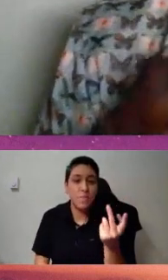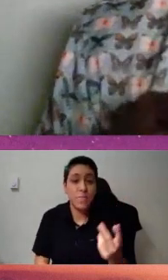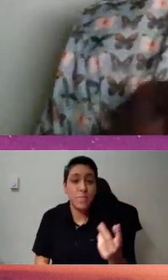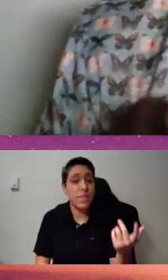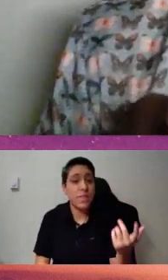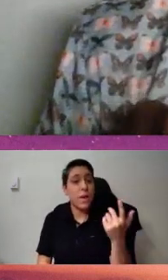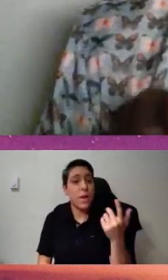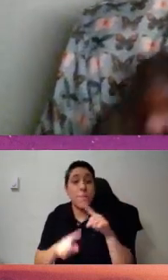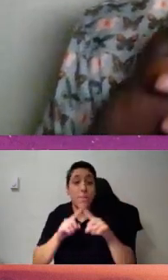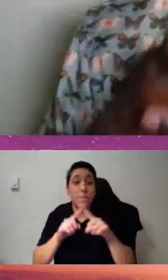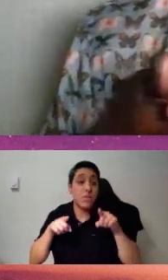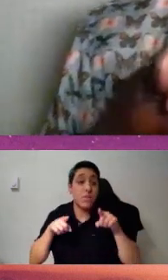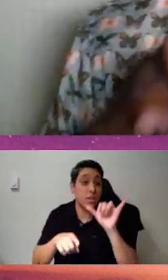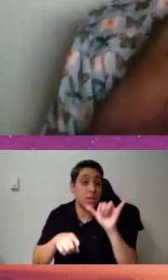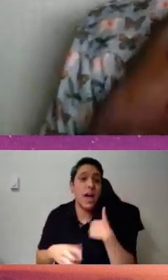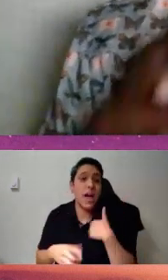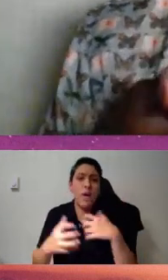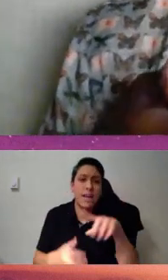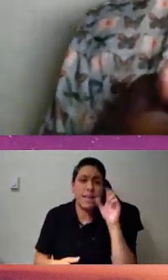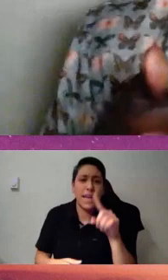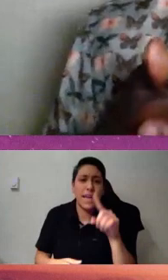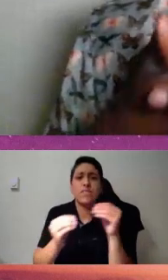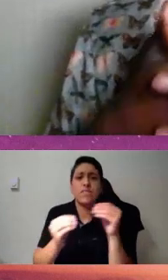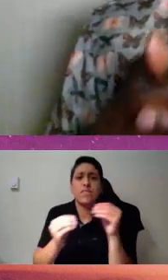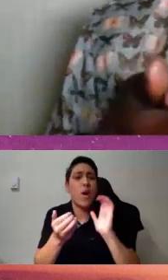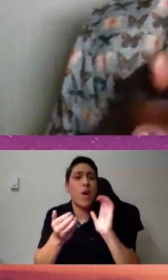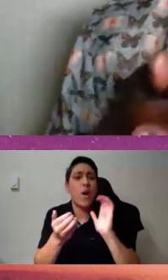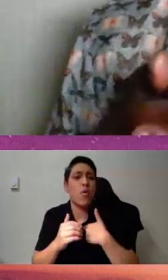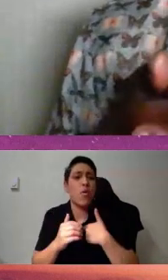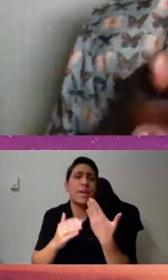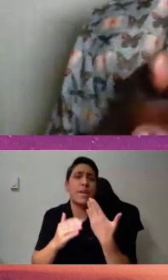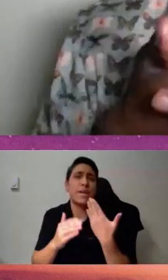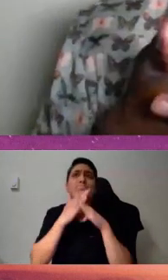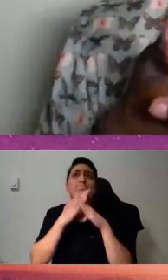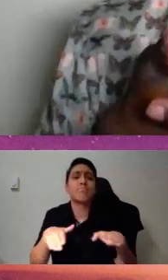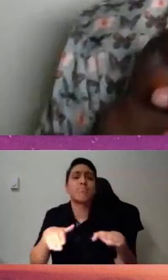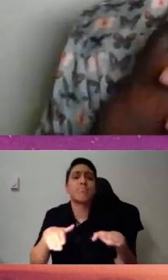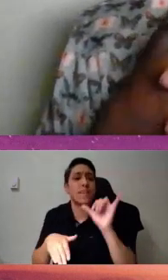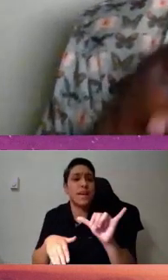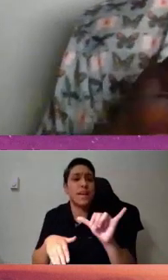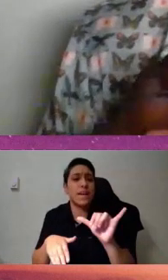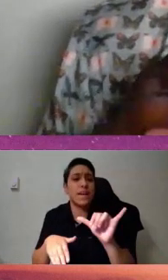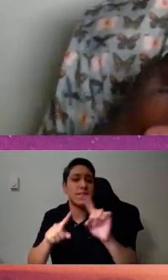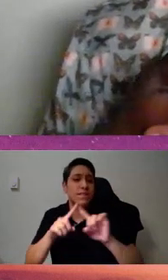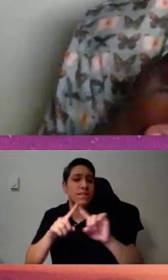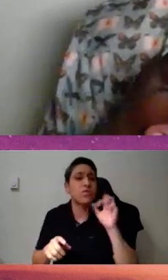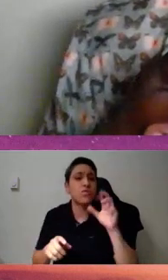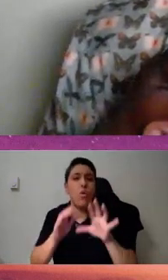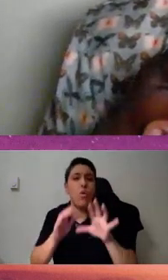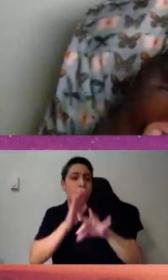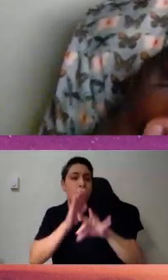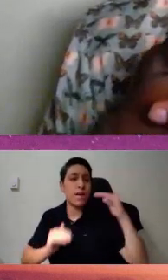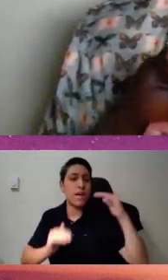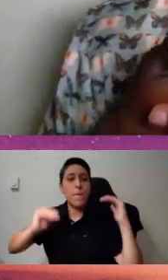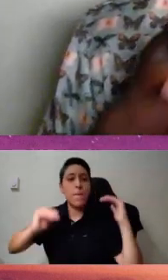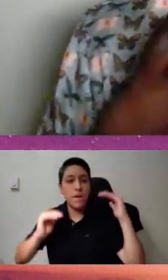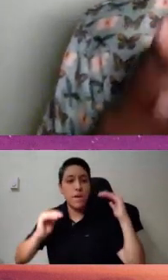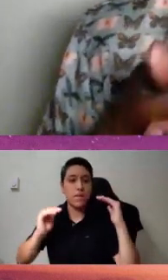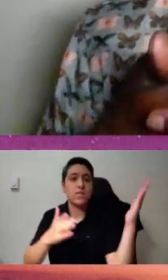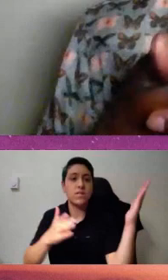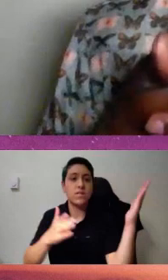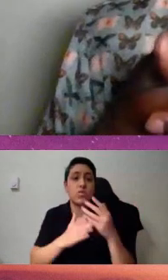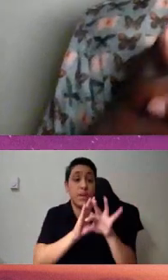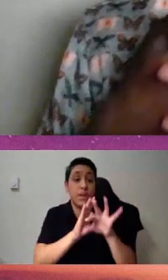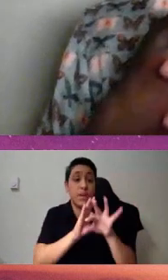more about how we split this difference or find this balance between finding